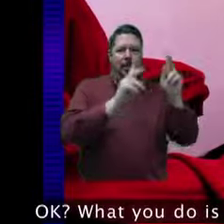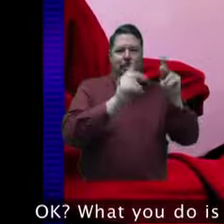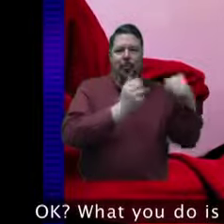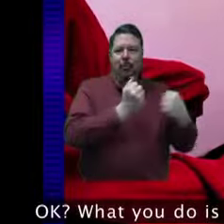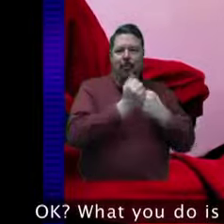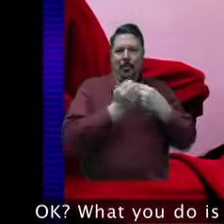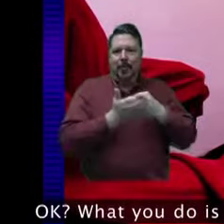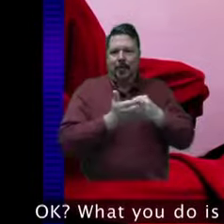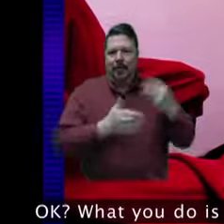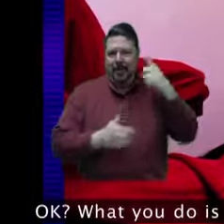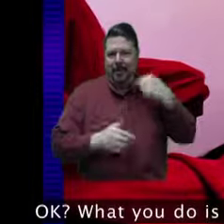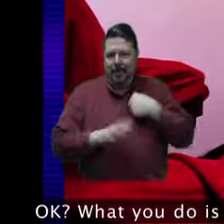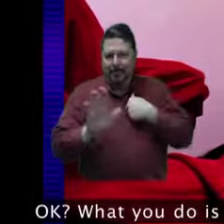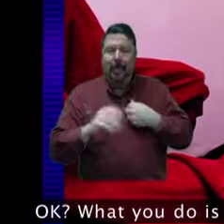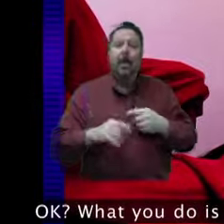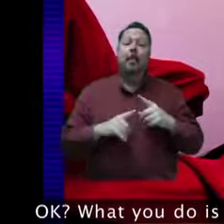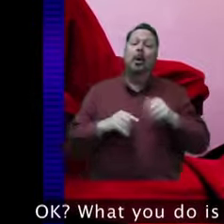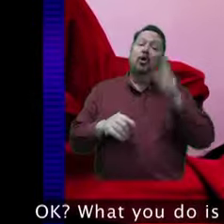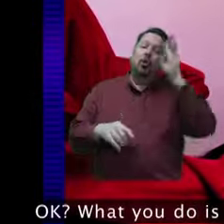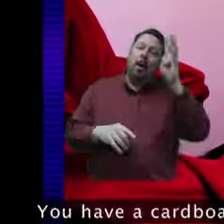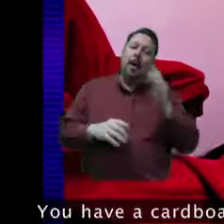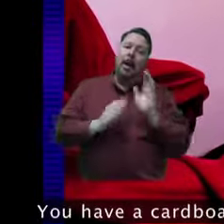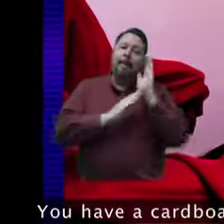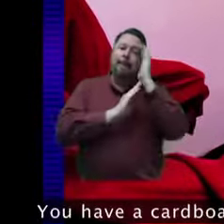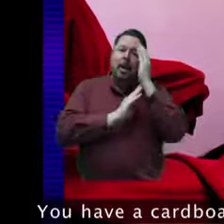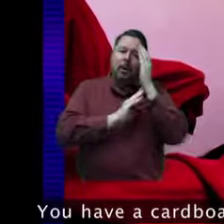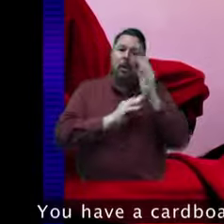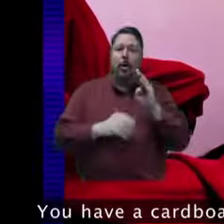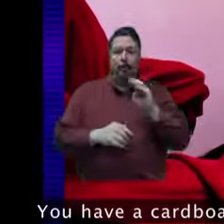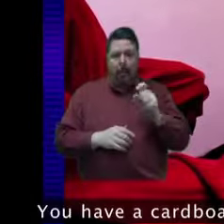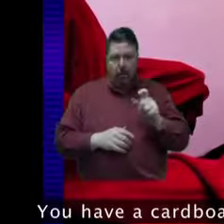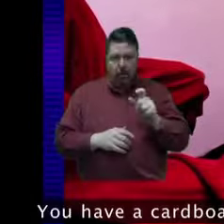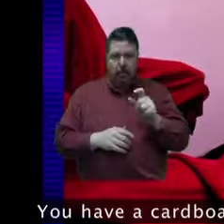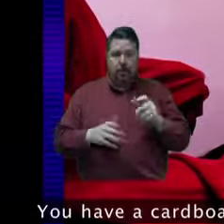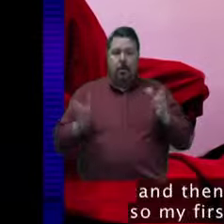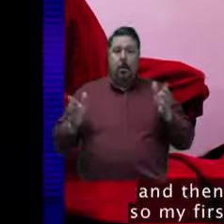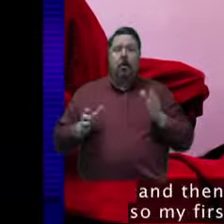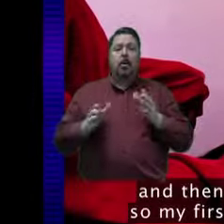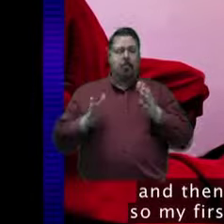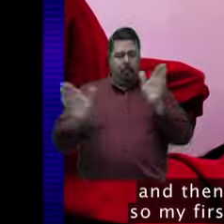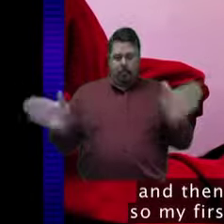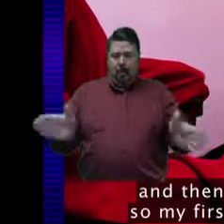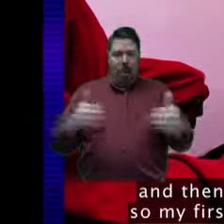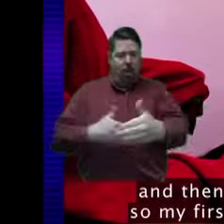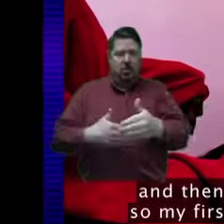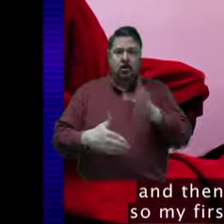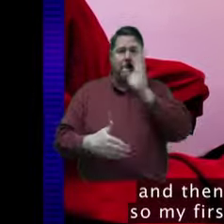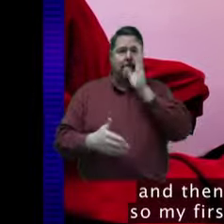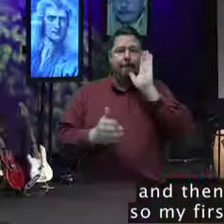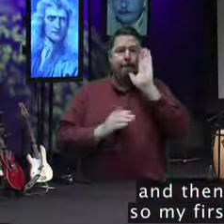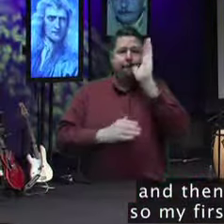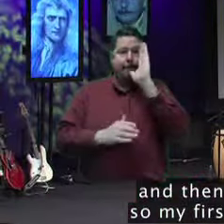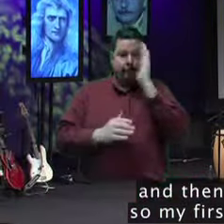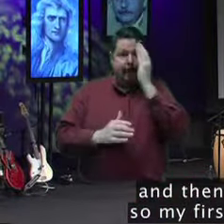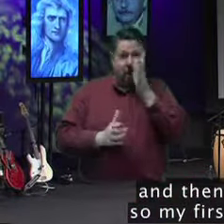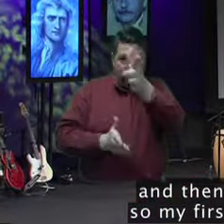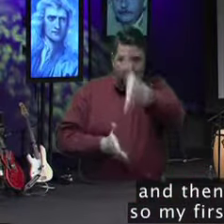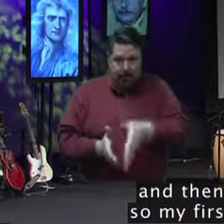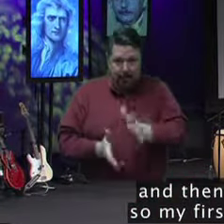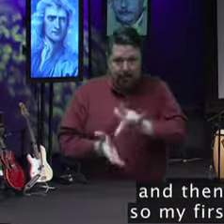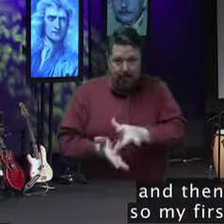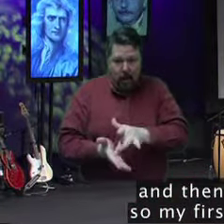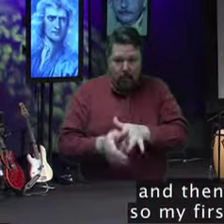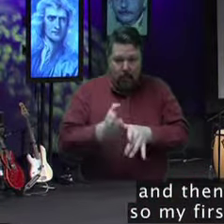What you do is you create what I call a mirror box. You have a cardboard box with a mirror in the middle, and then you put the phantom. So my first